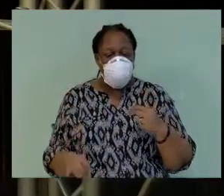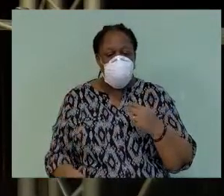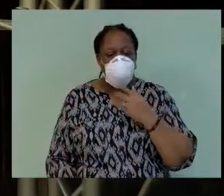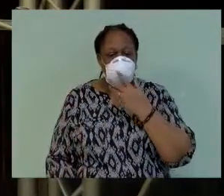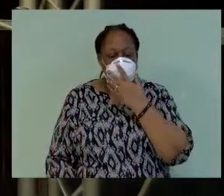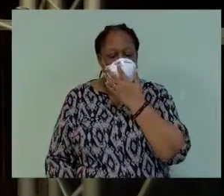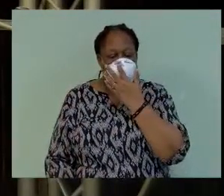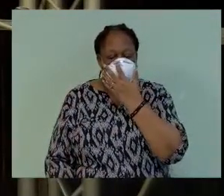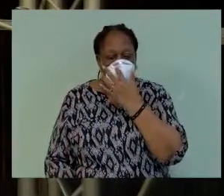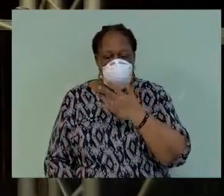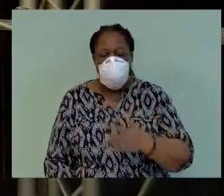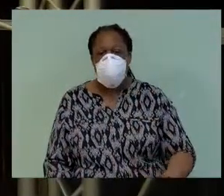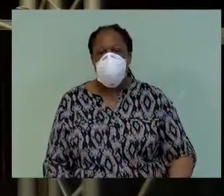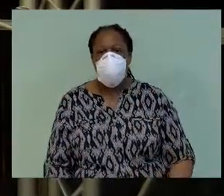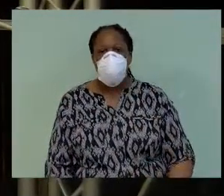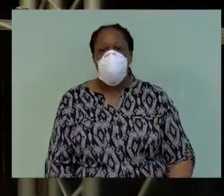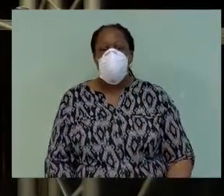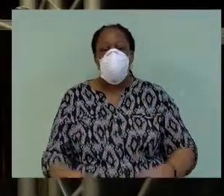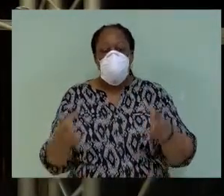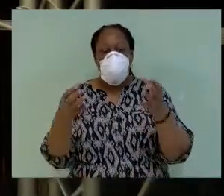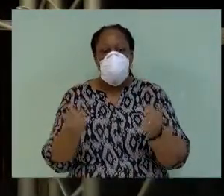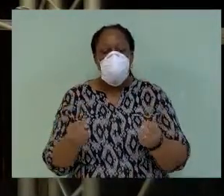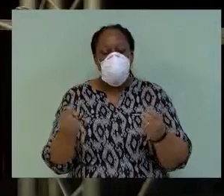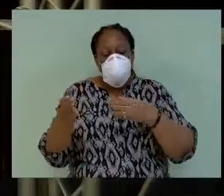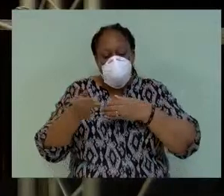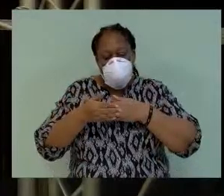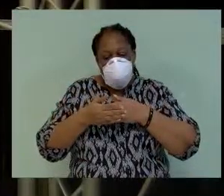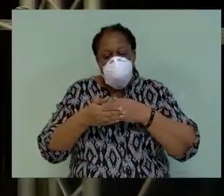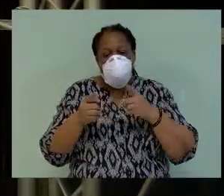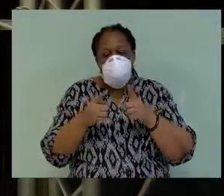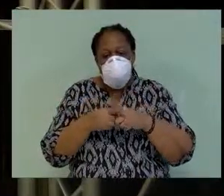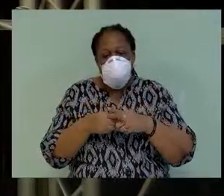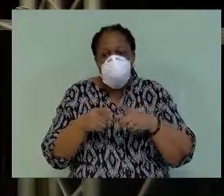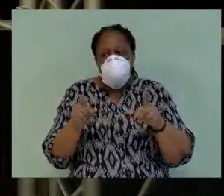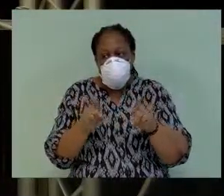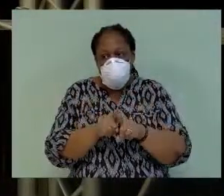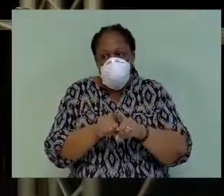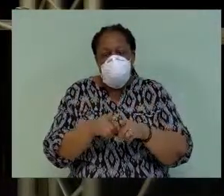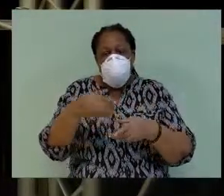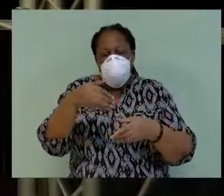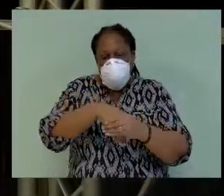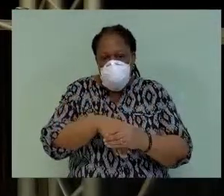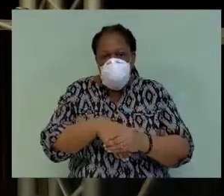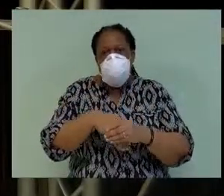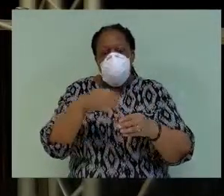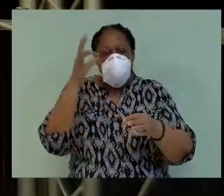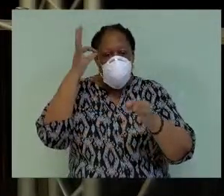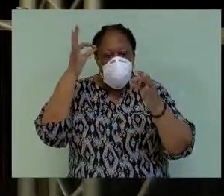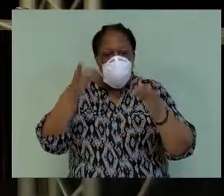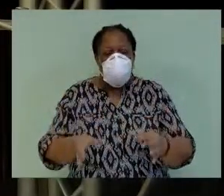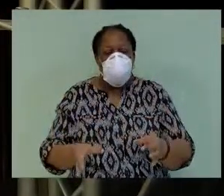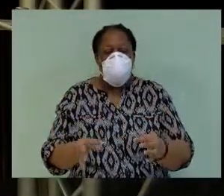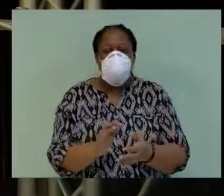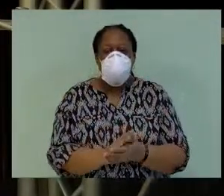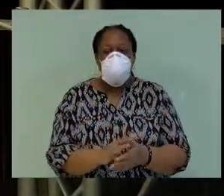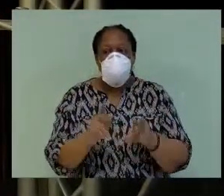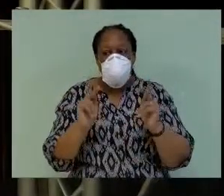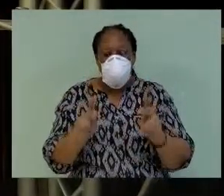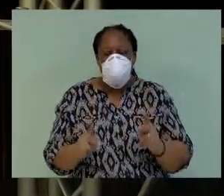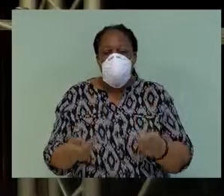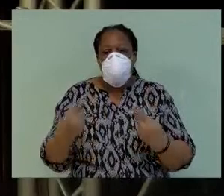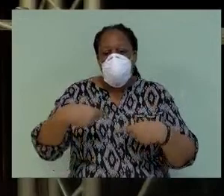as possible to the usual practice in court. In-person hearings. In-person hearings are to